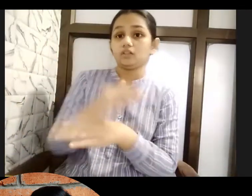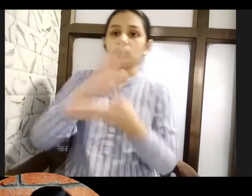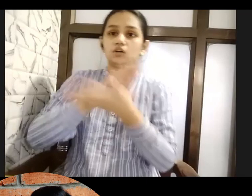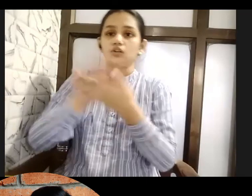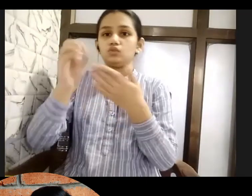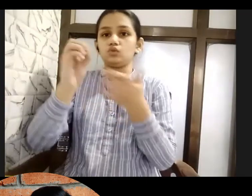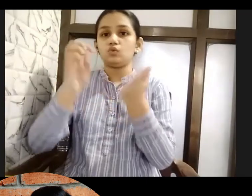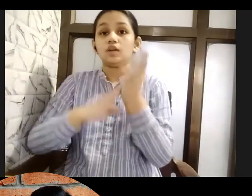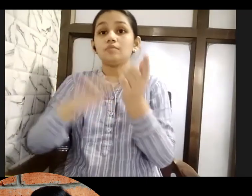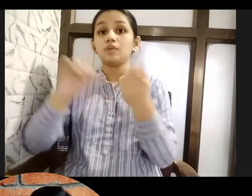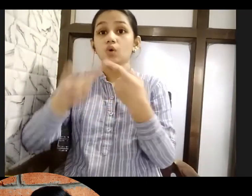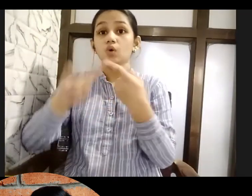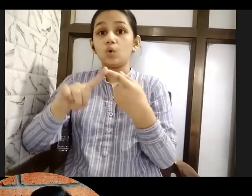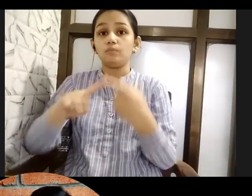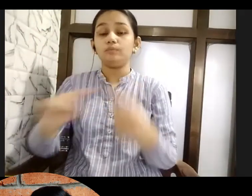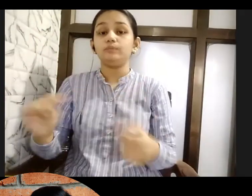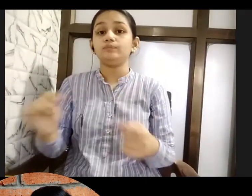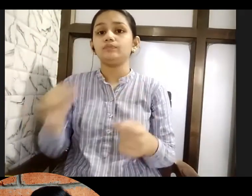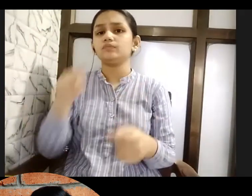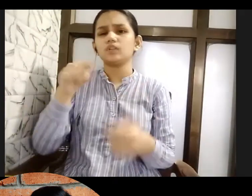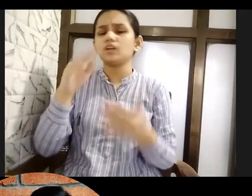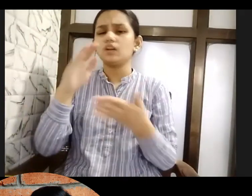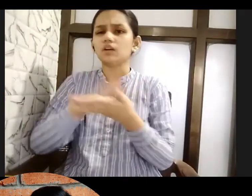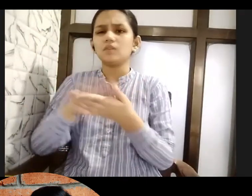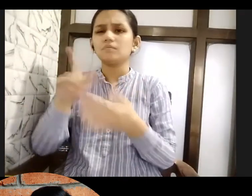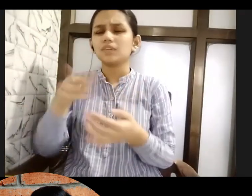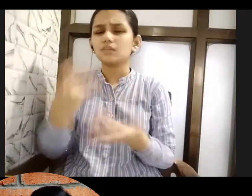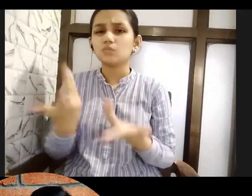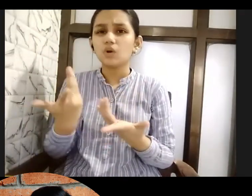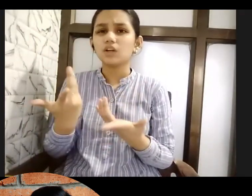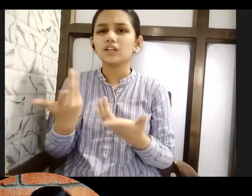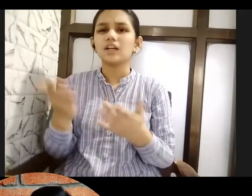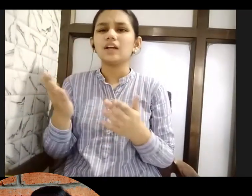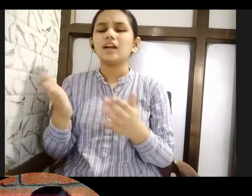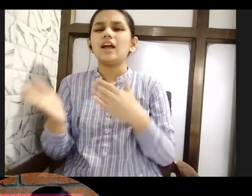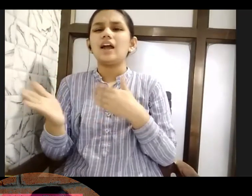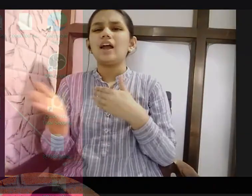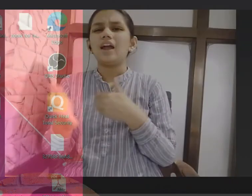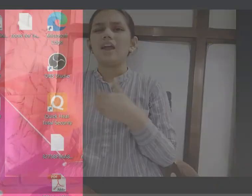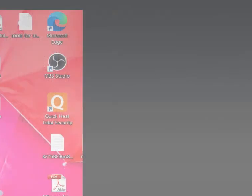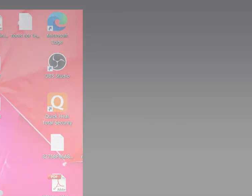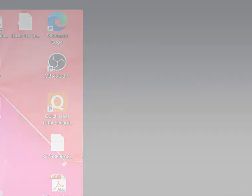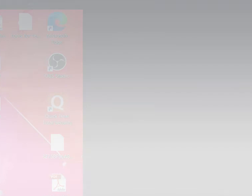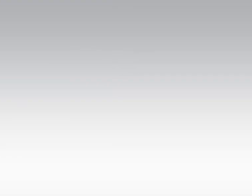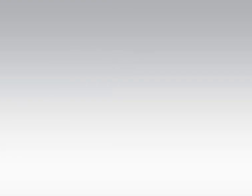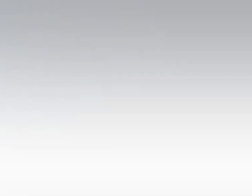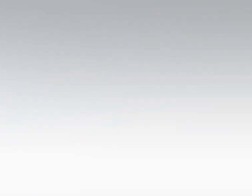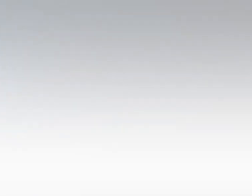What is the meaning of home? Home means bring me back to the first screen.